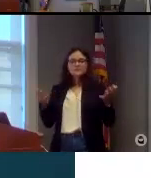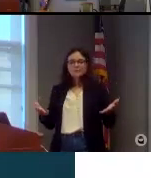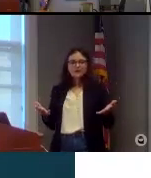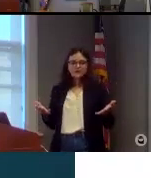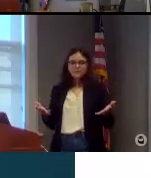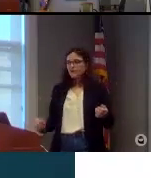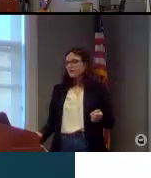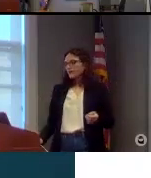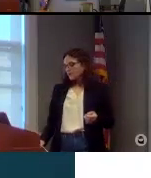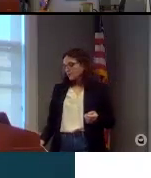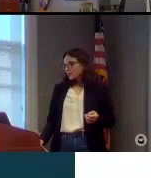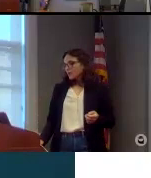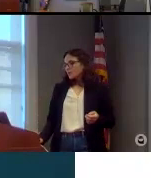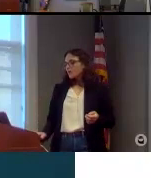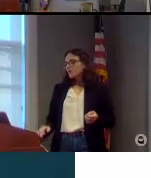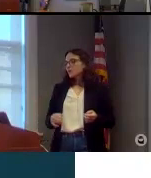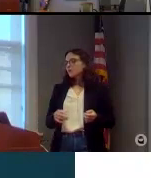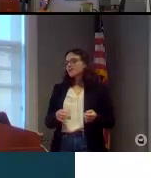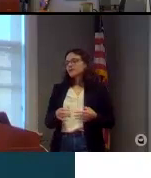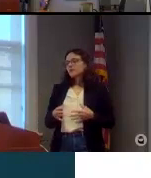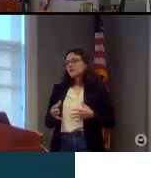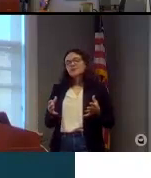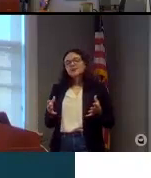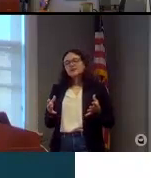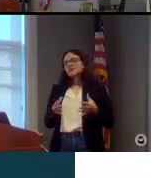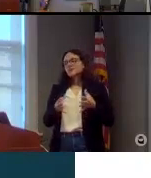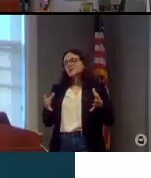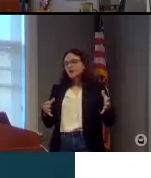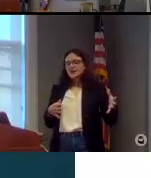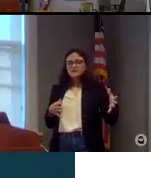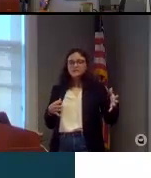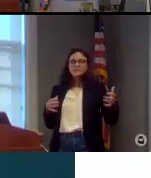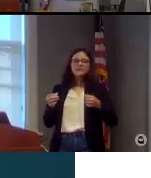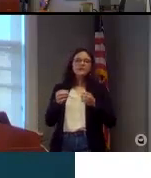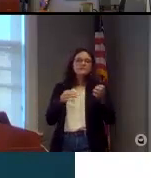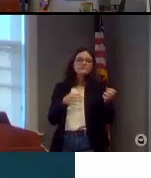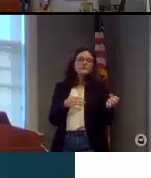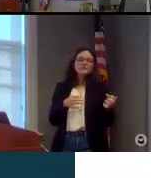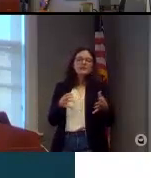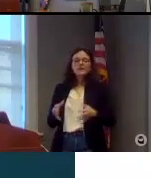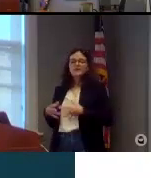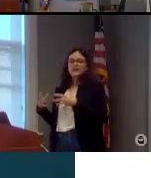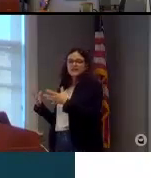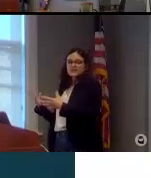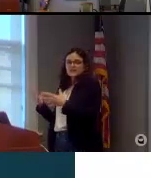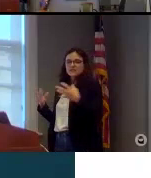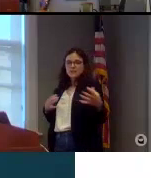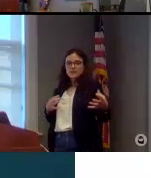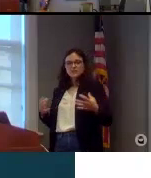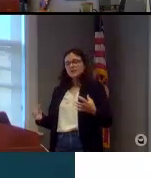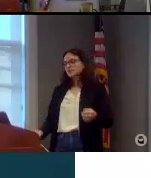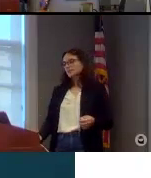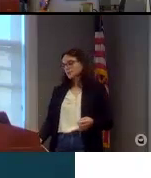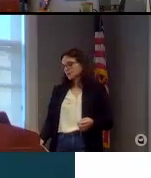during battle. We also know that civil war violence can spread, it can diffuse, and it can